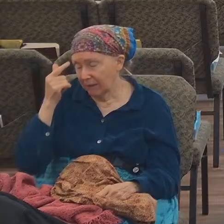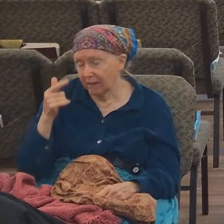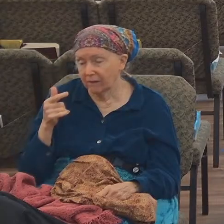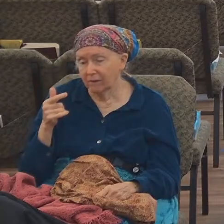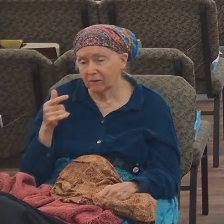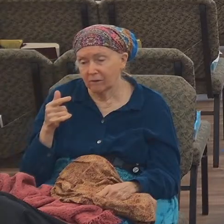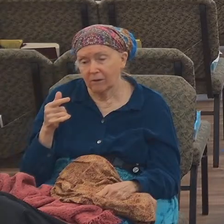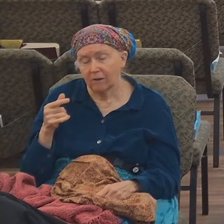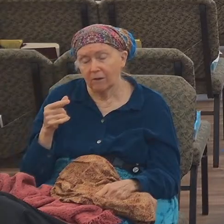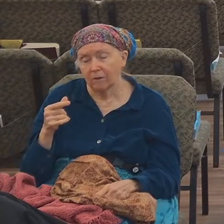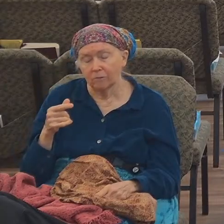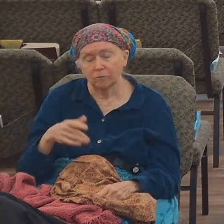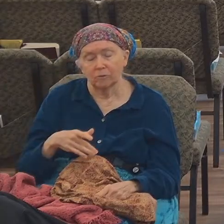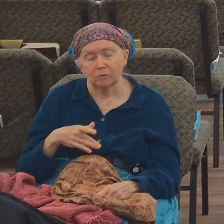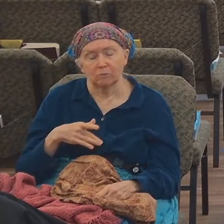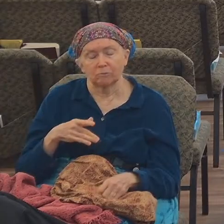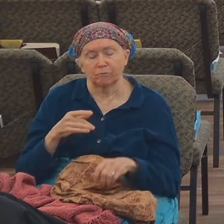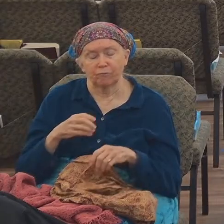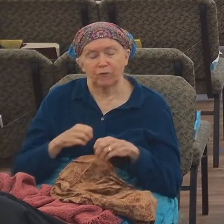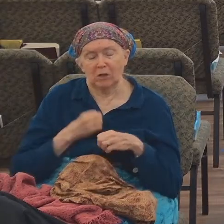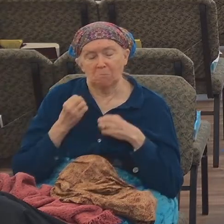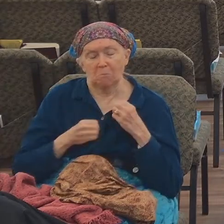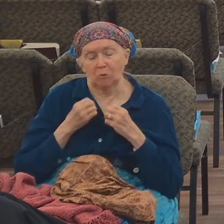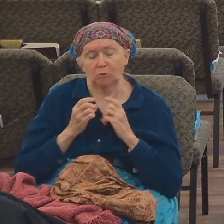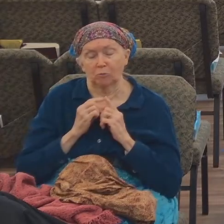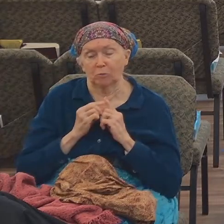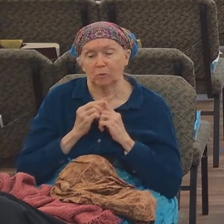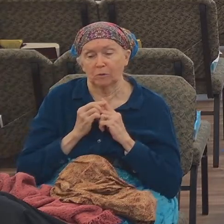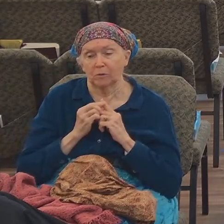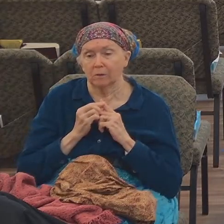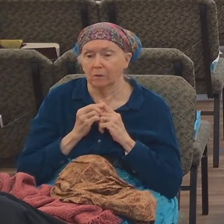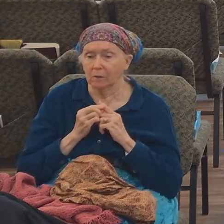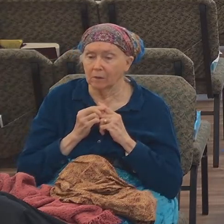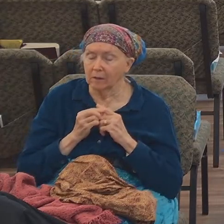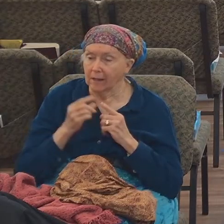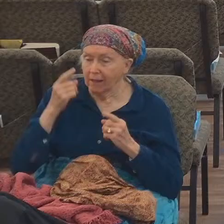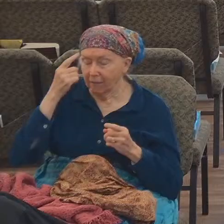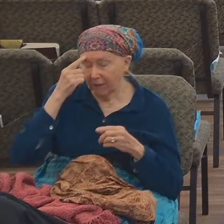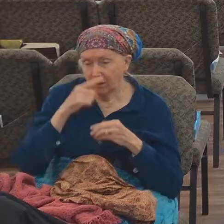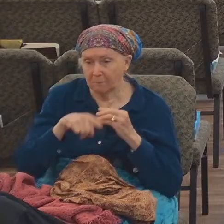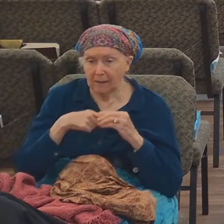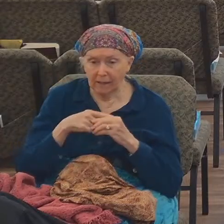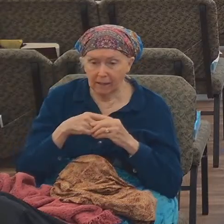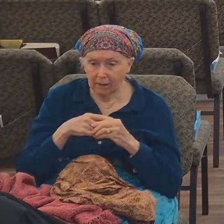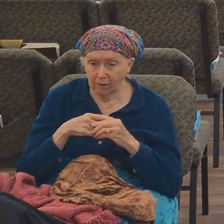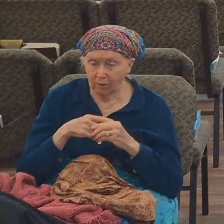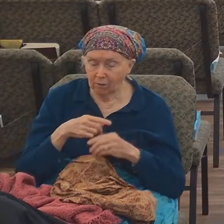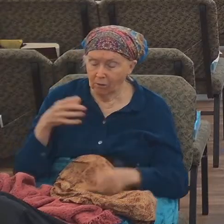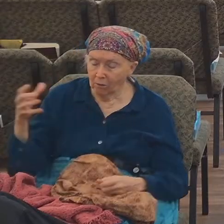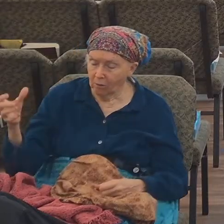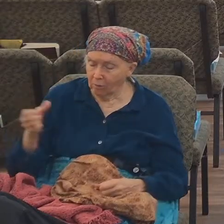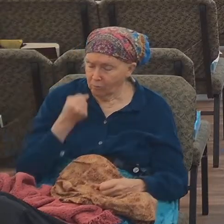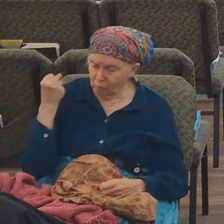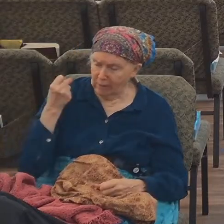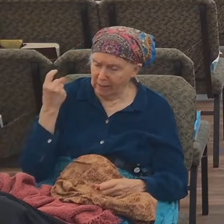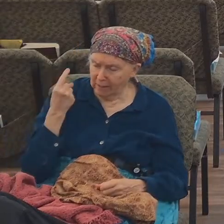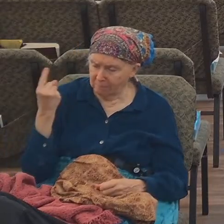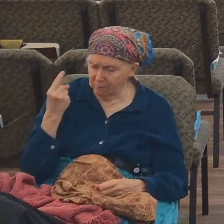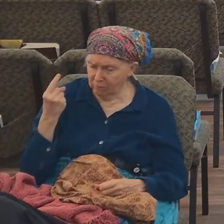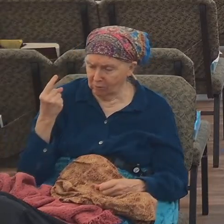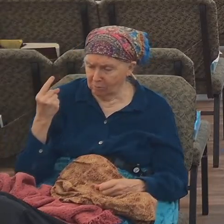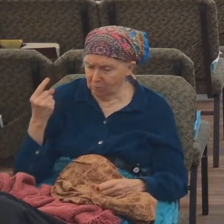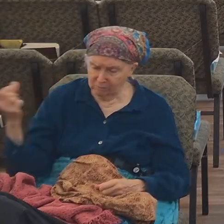Right? It's like, think about grasping a hold of someone and then being forced